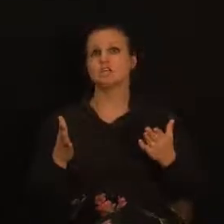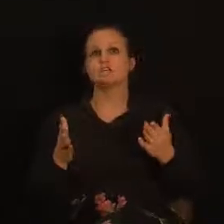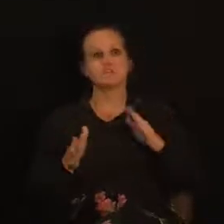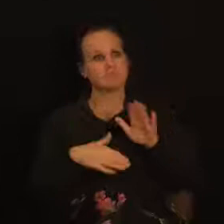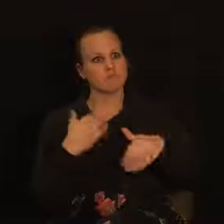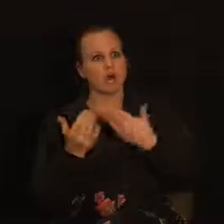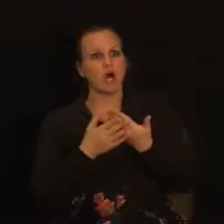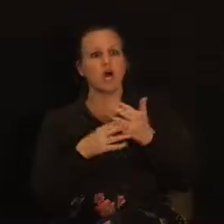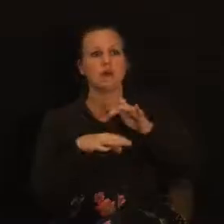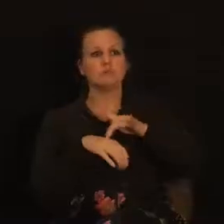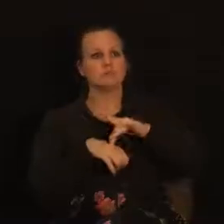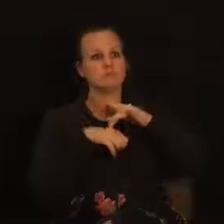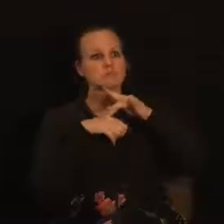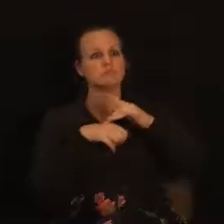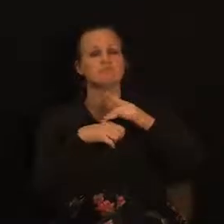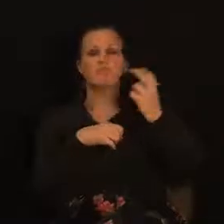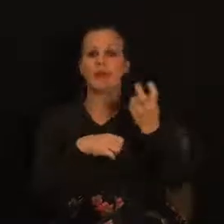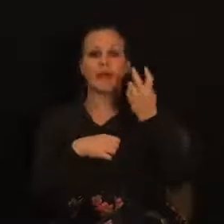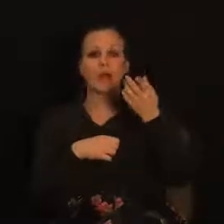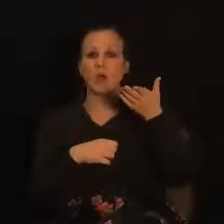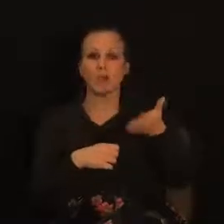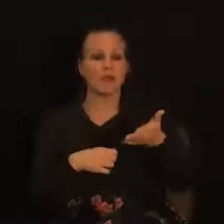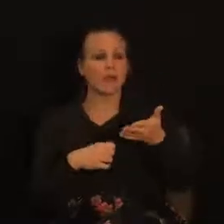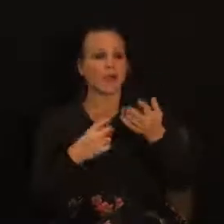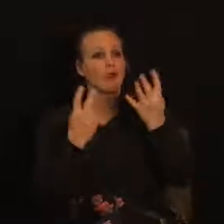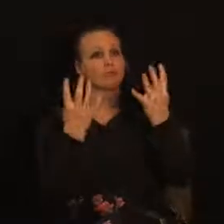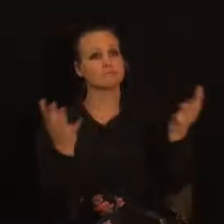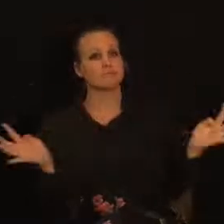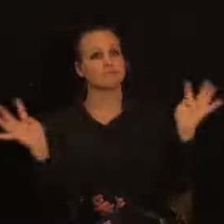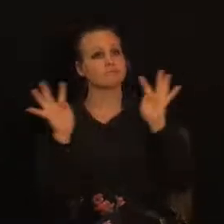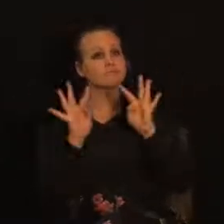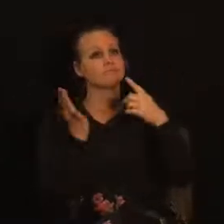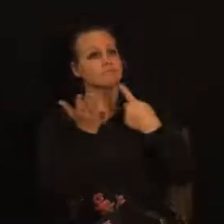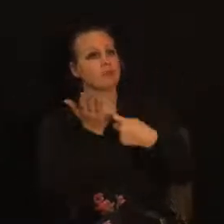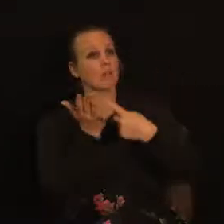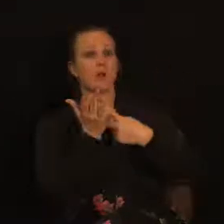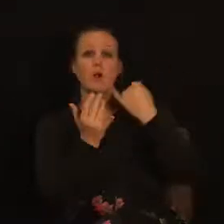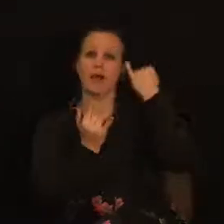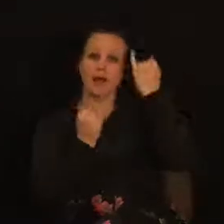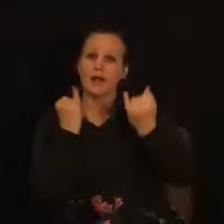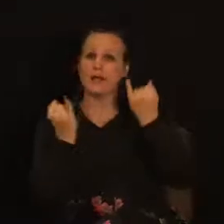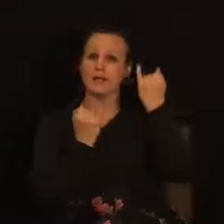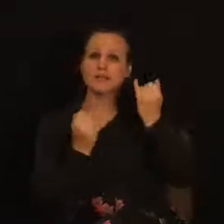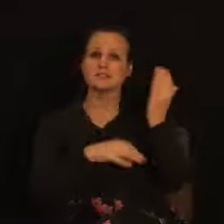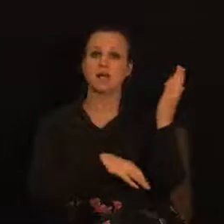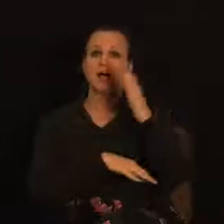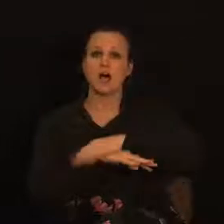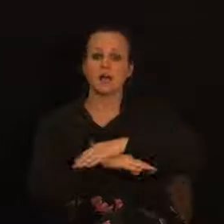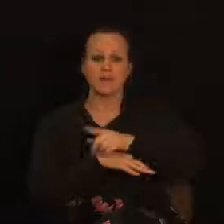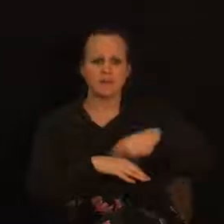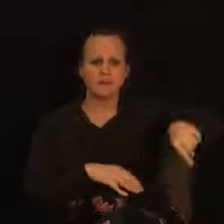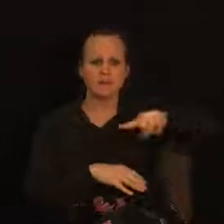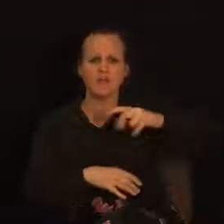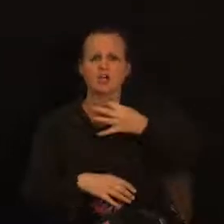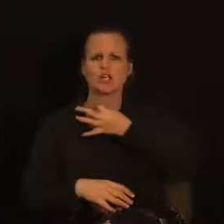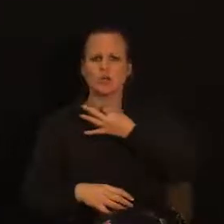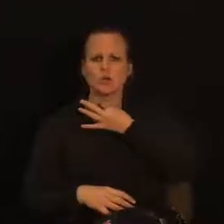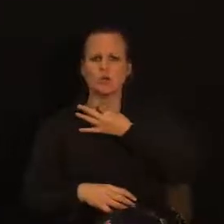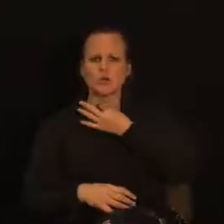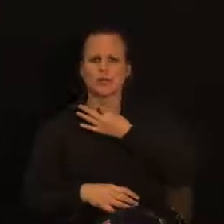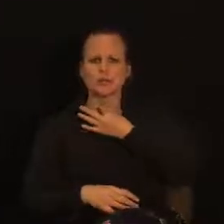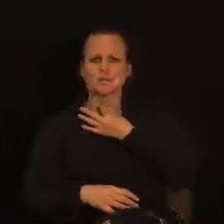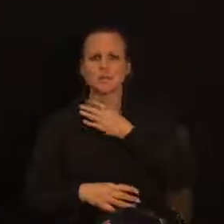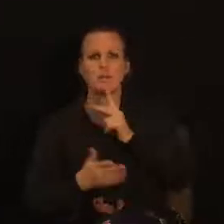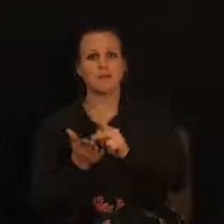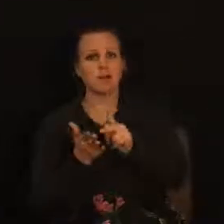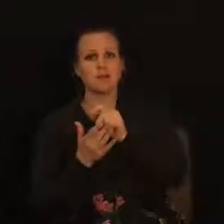new. Must be nice, huh? They just stood around talking about ideas all day. but they're just curious. Paul's not actually